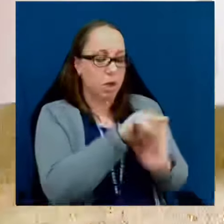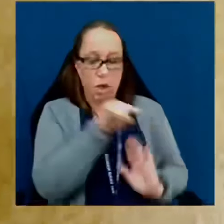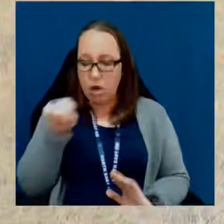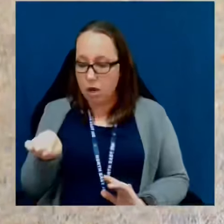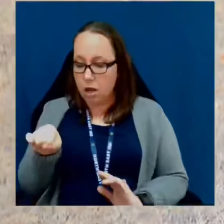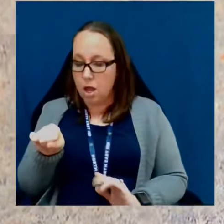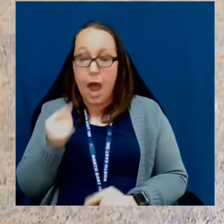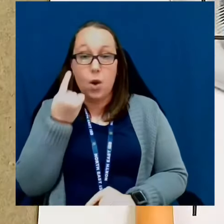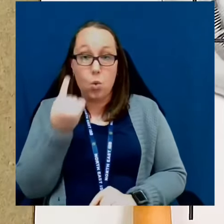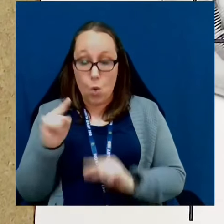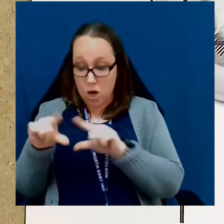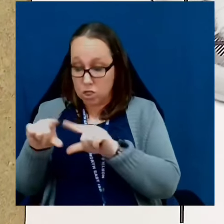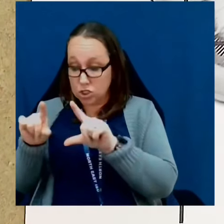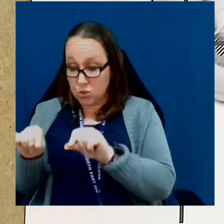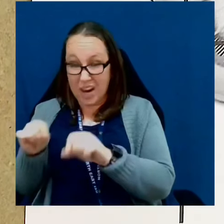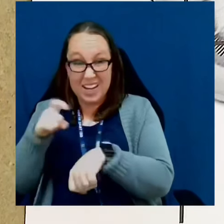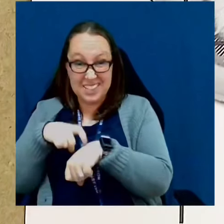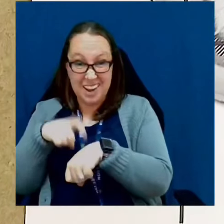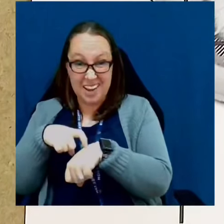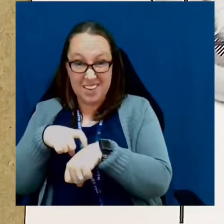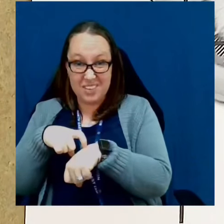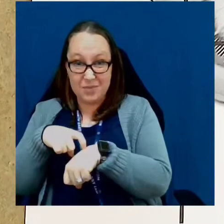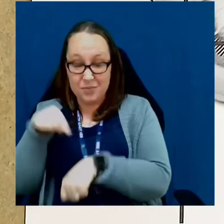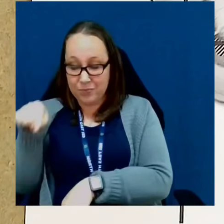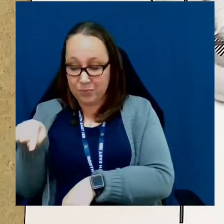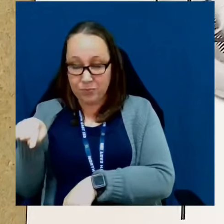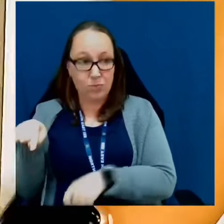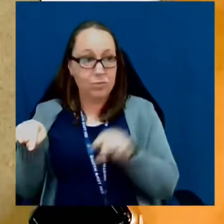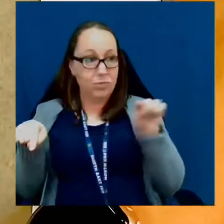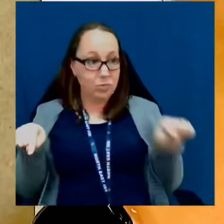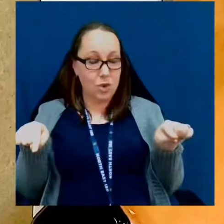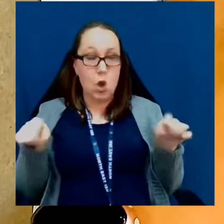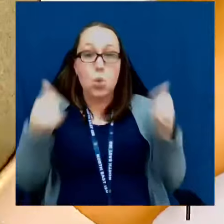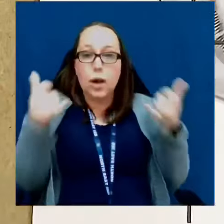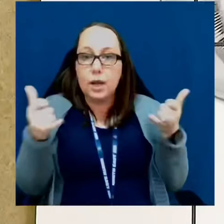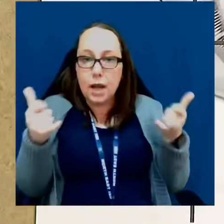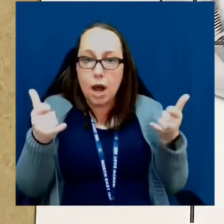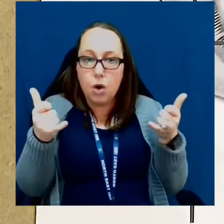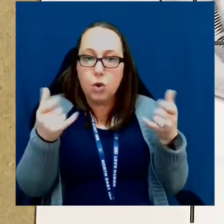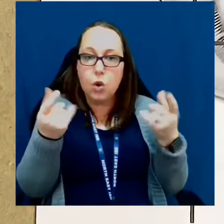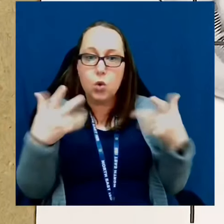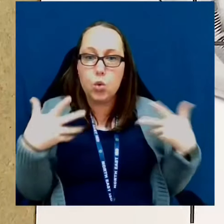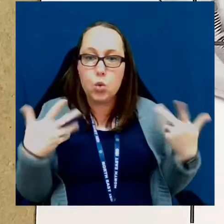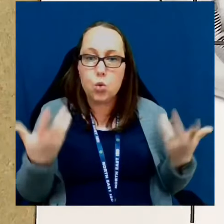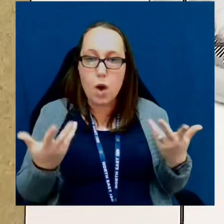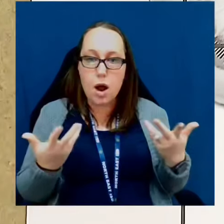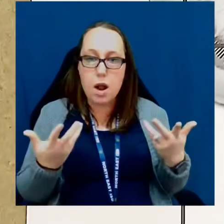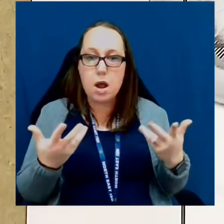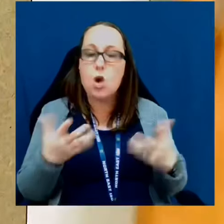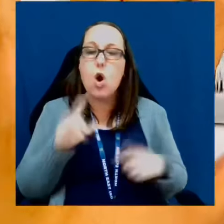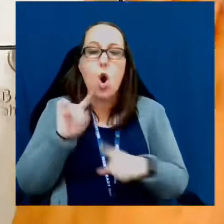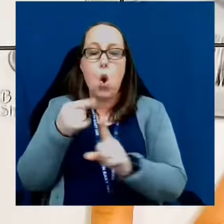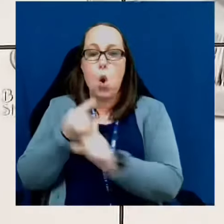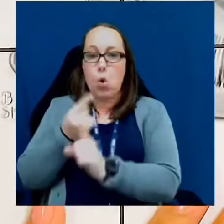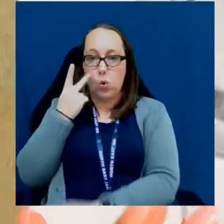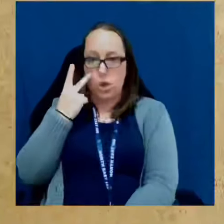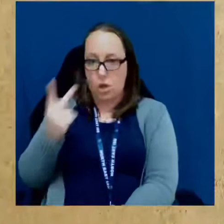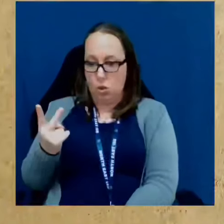another. To begin, we're only going to focus on creating the contour outline of our balloon